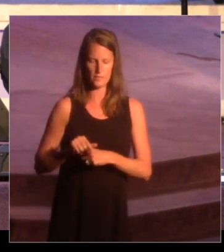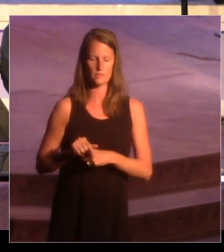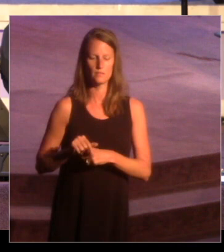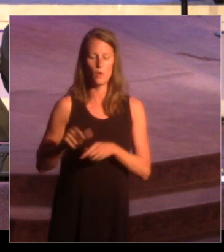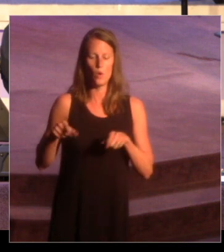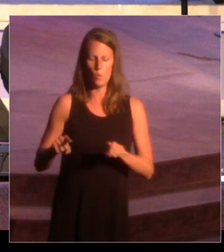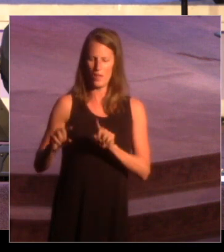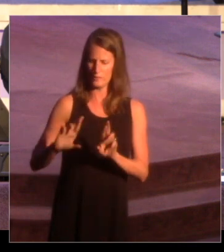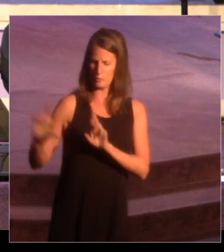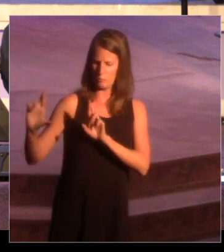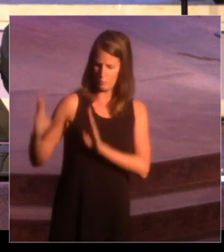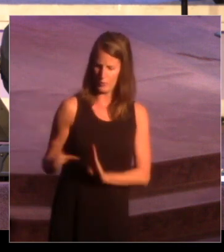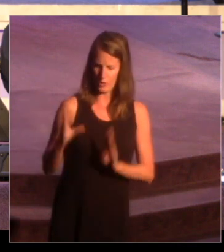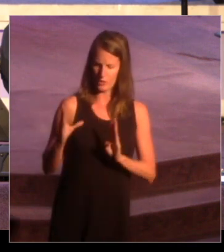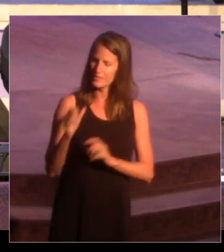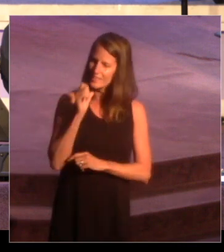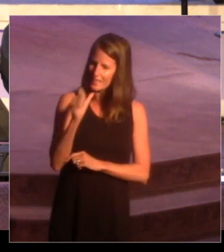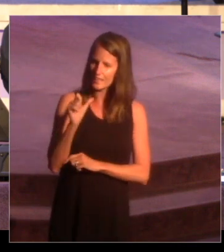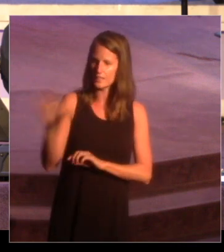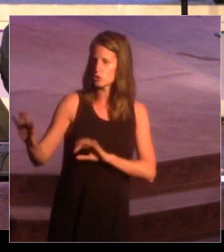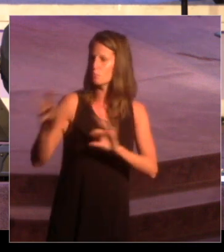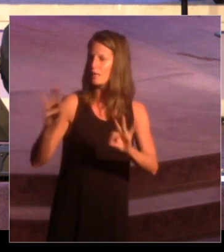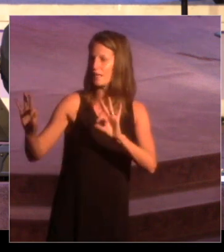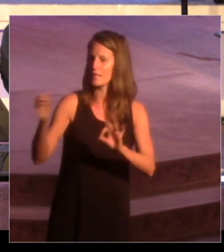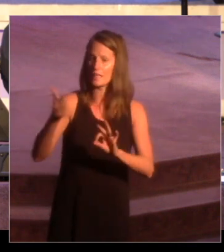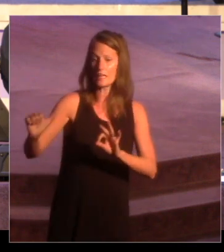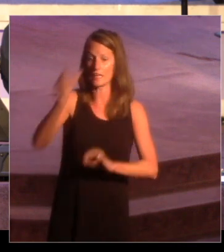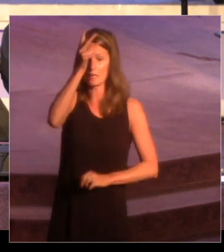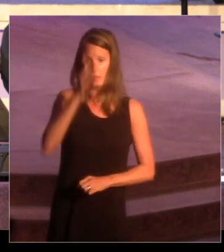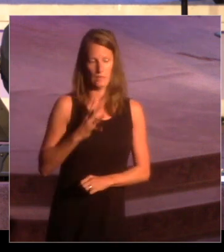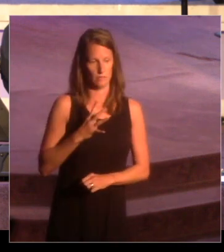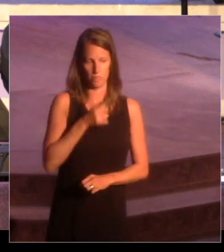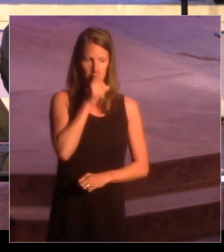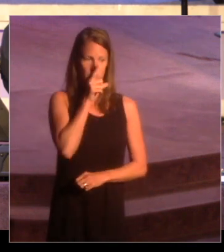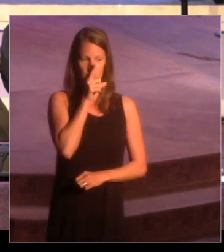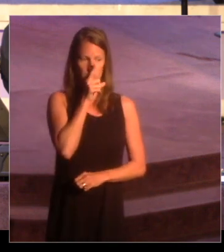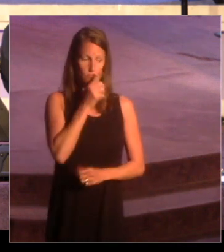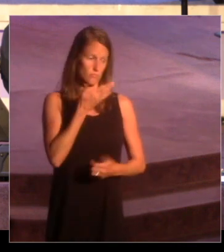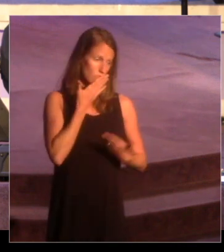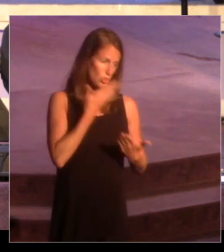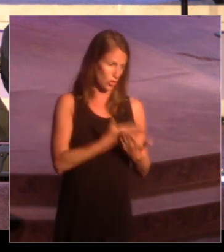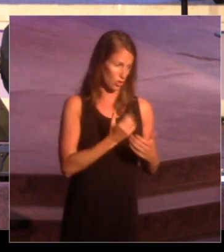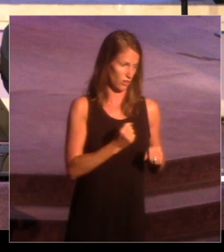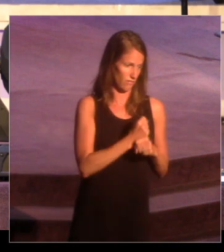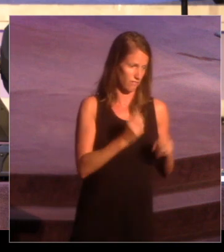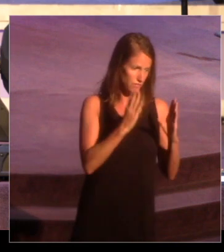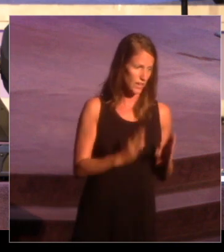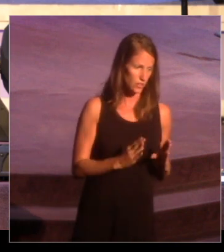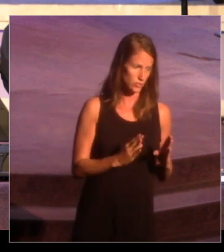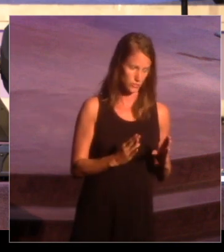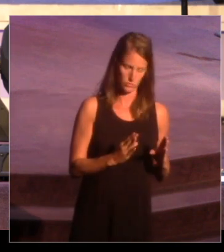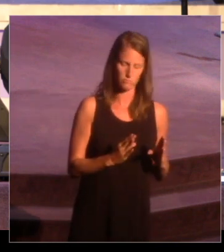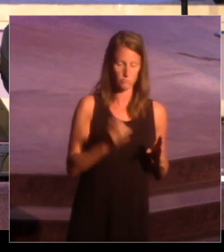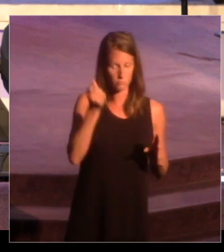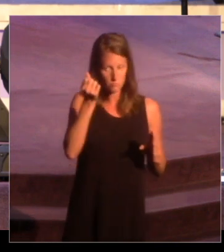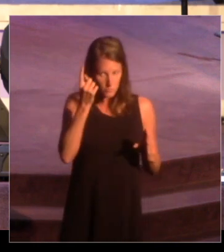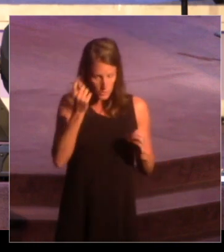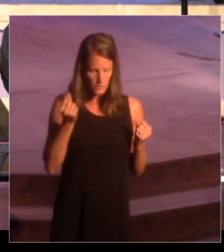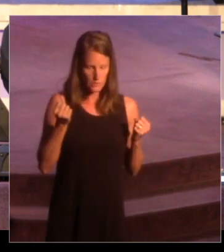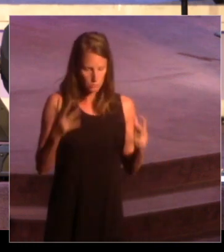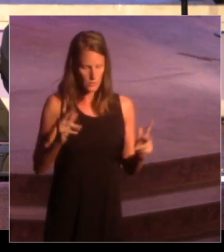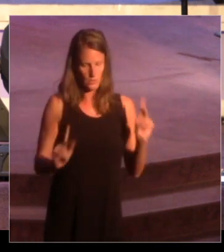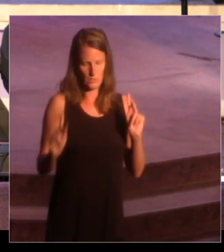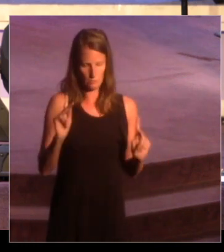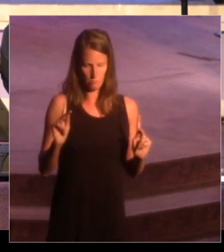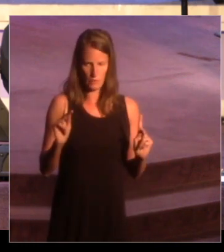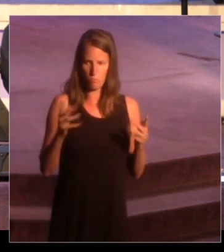journey, he didn't just take any men with him. He didn't just take those that were good with fighting. You see, many people had